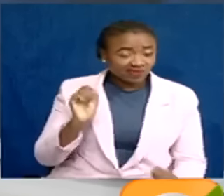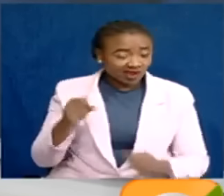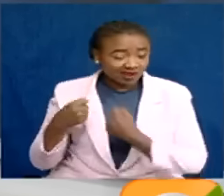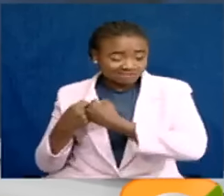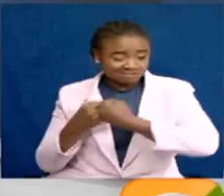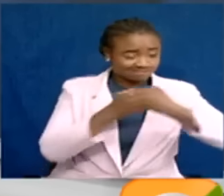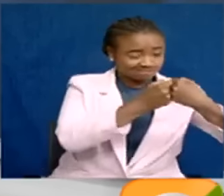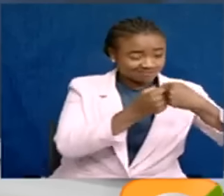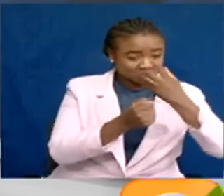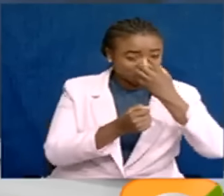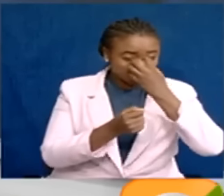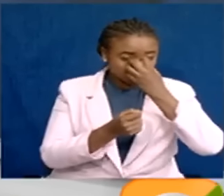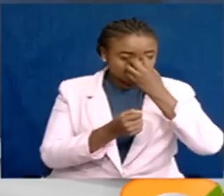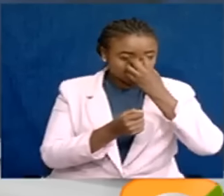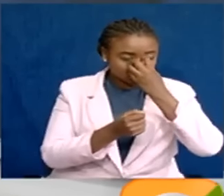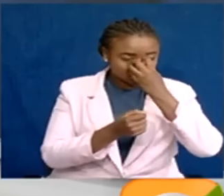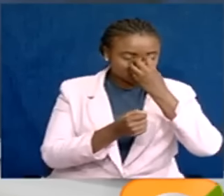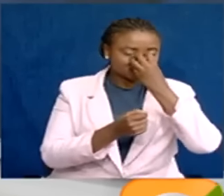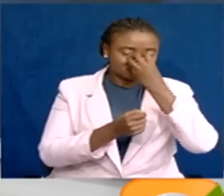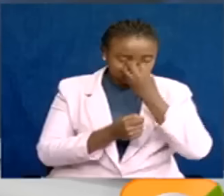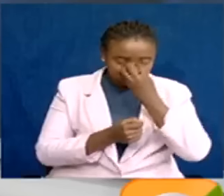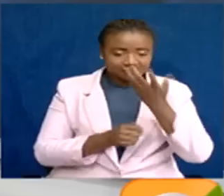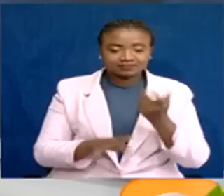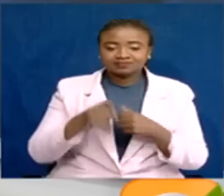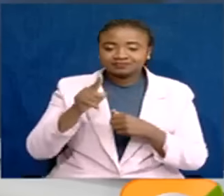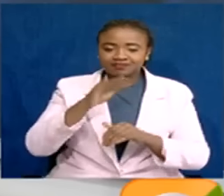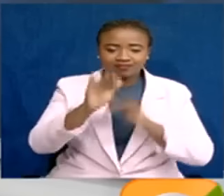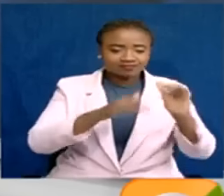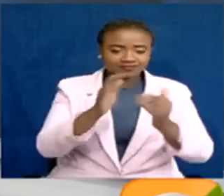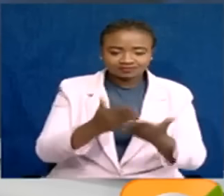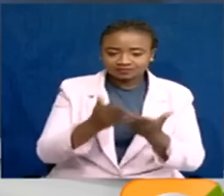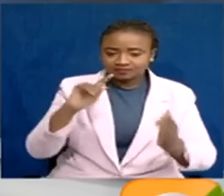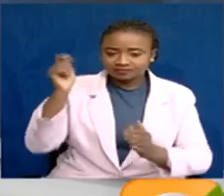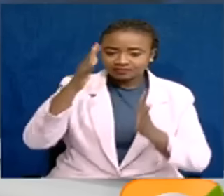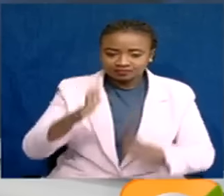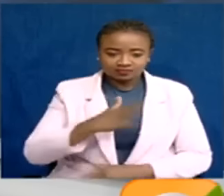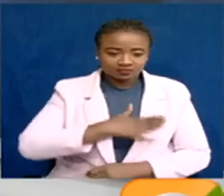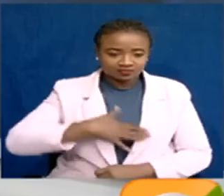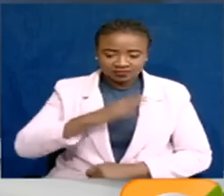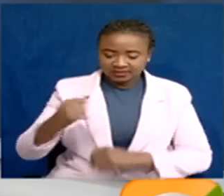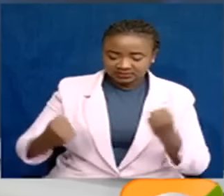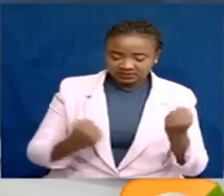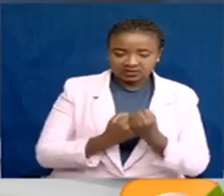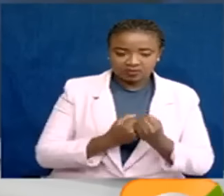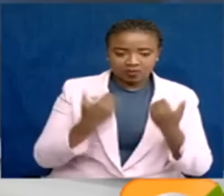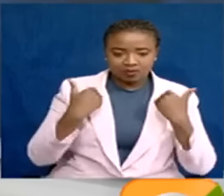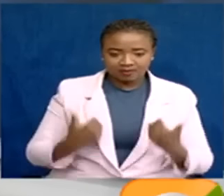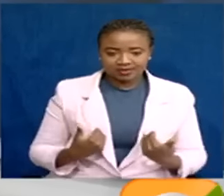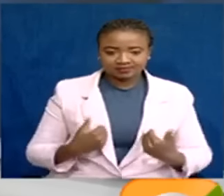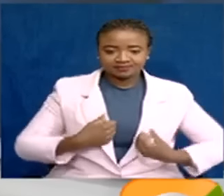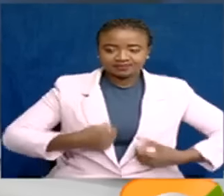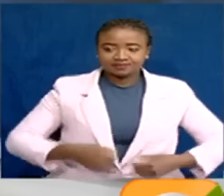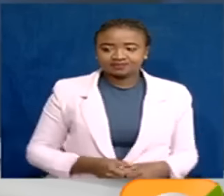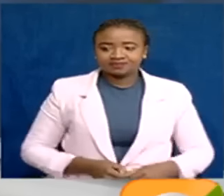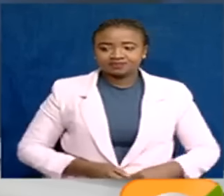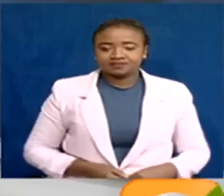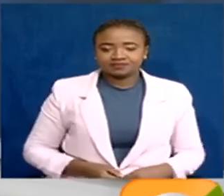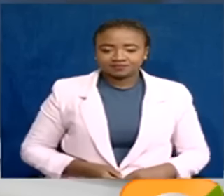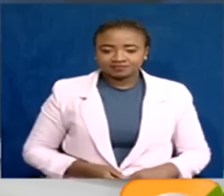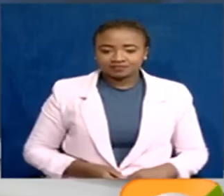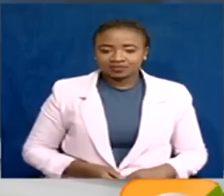Ruto. Omtatah has called on Kenyans to rally behind him as the alternative against the Kenya Kwanza